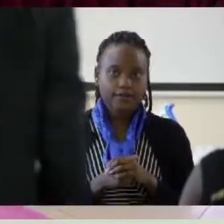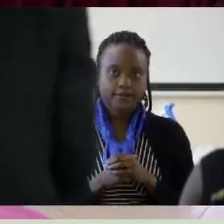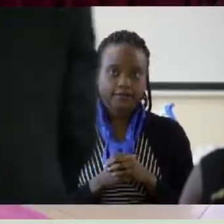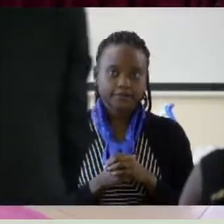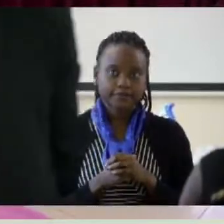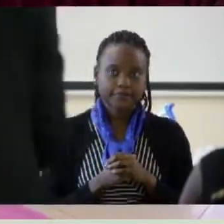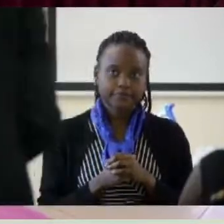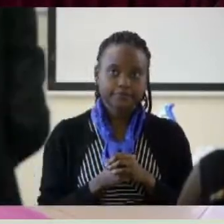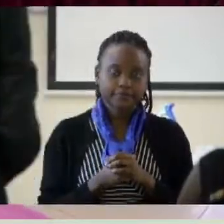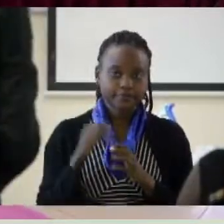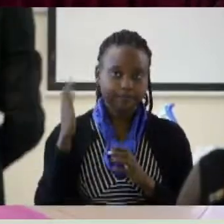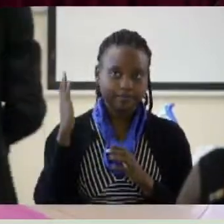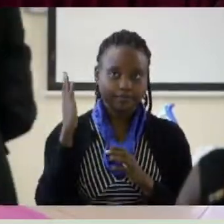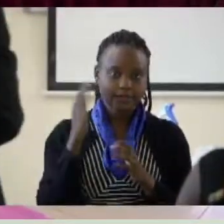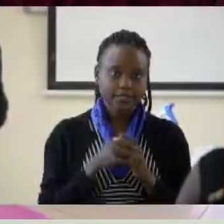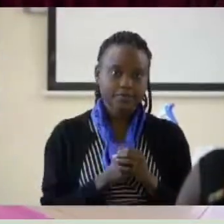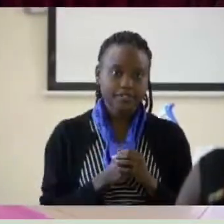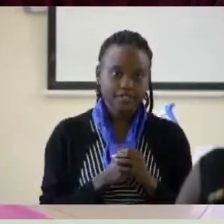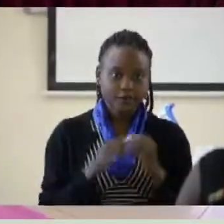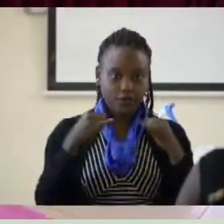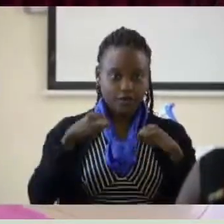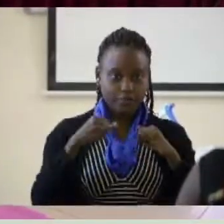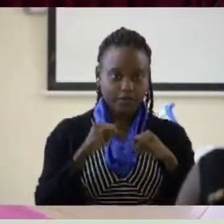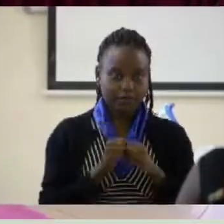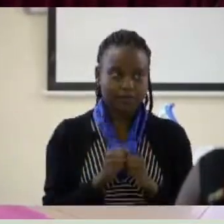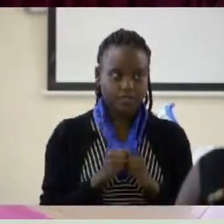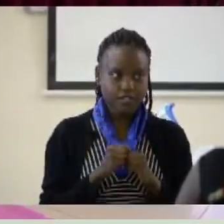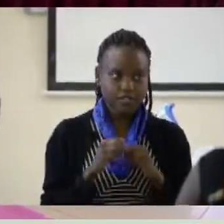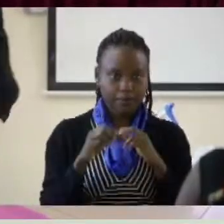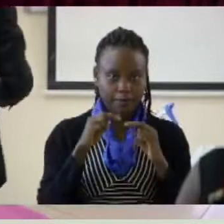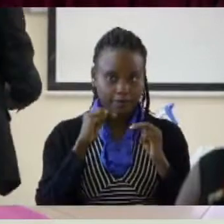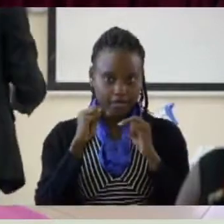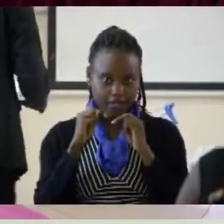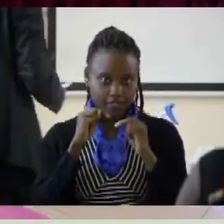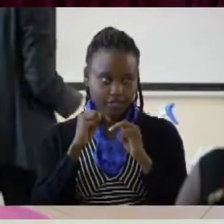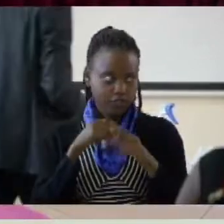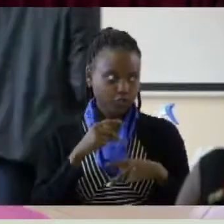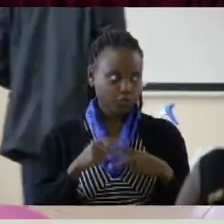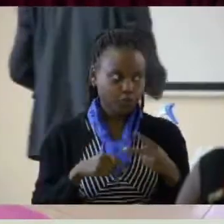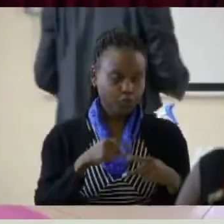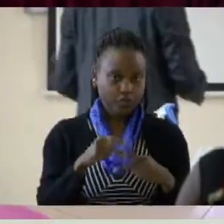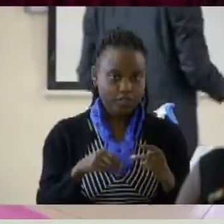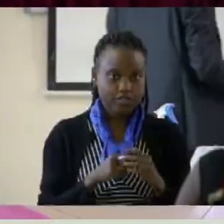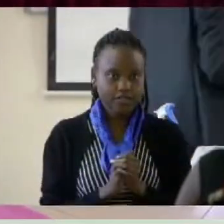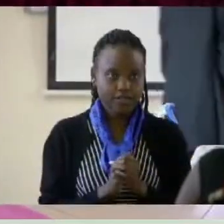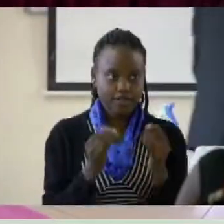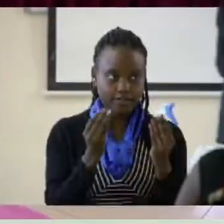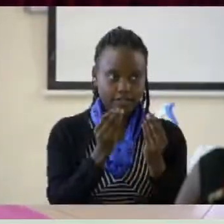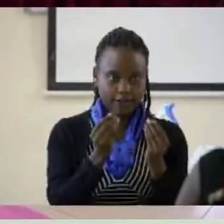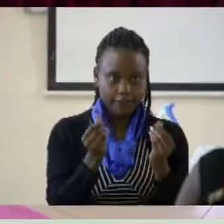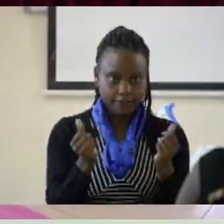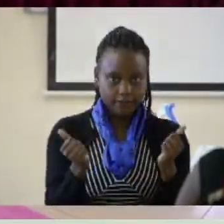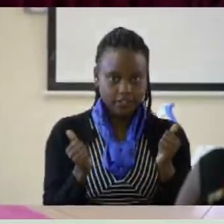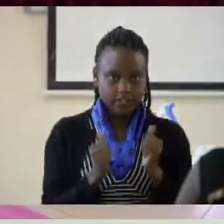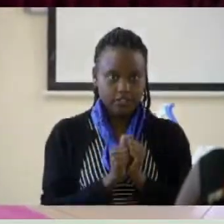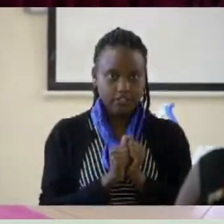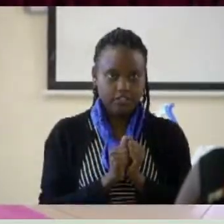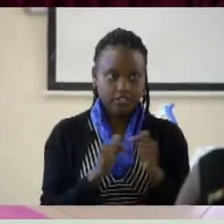Samuel Moy is presenting on implementing mediation process as an efficient